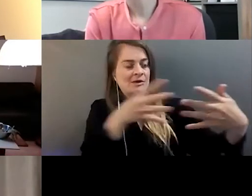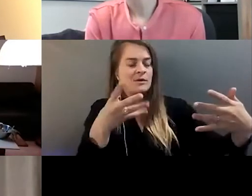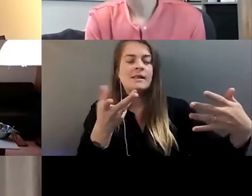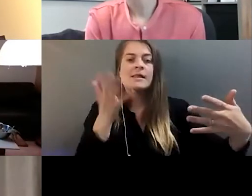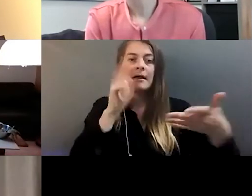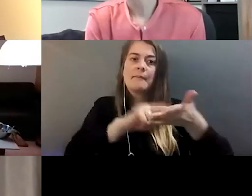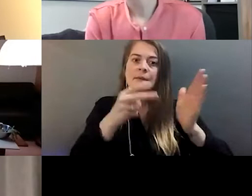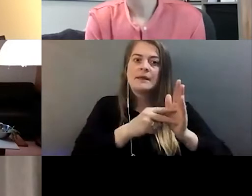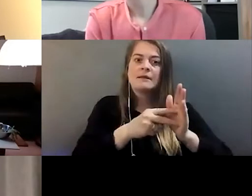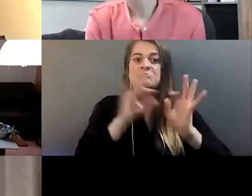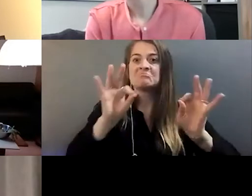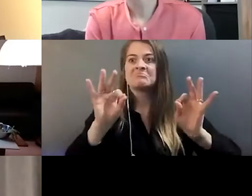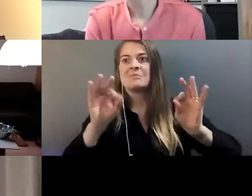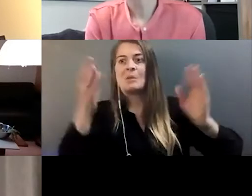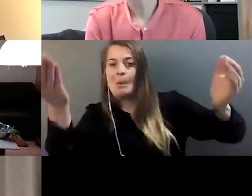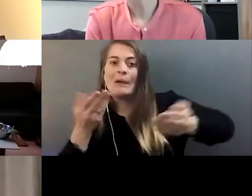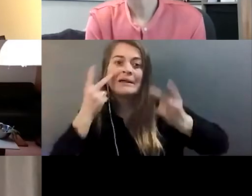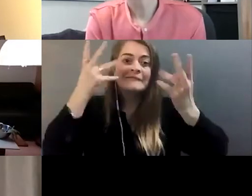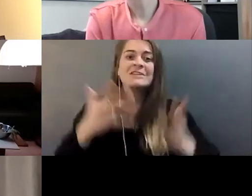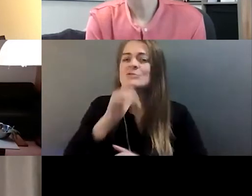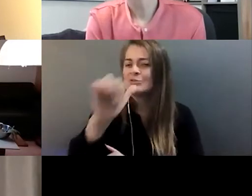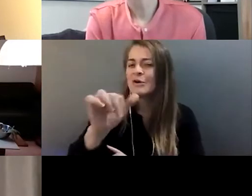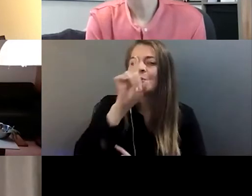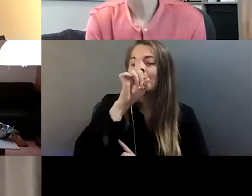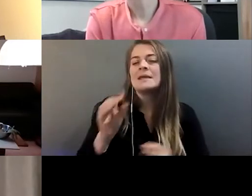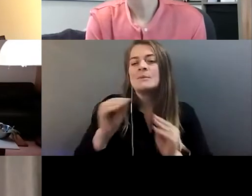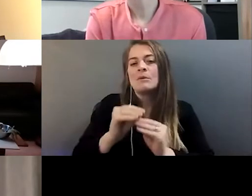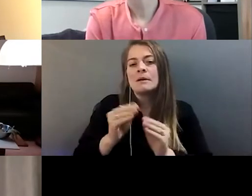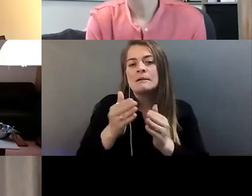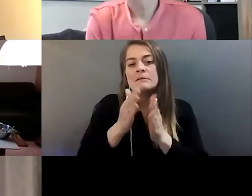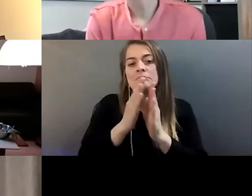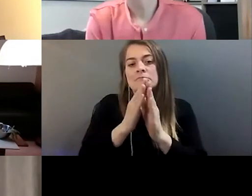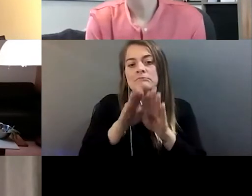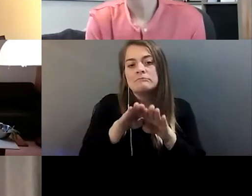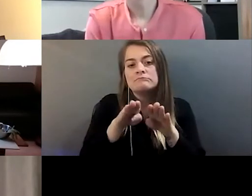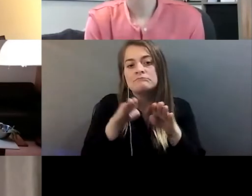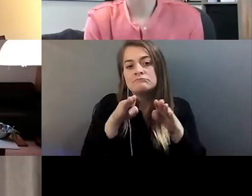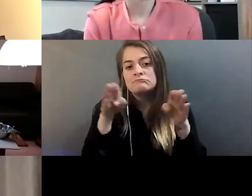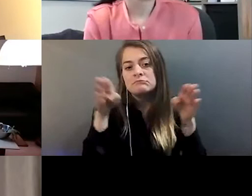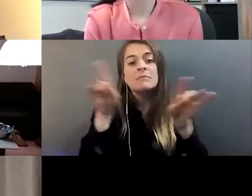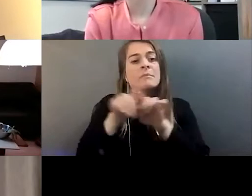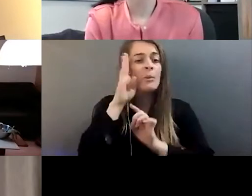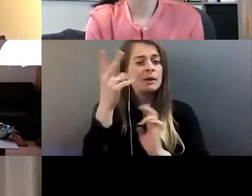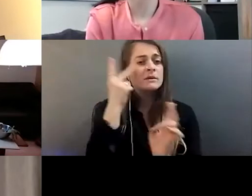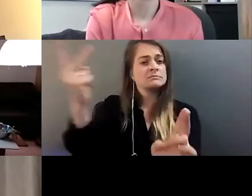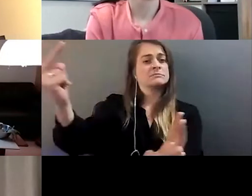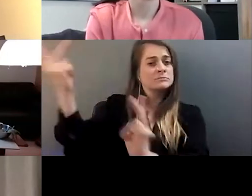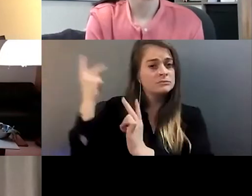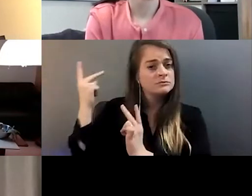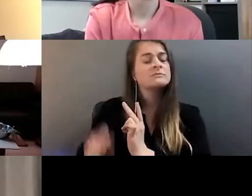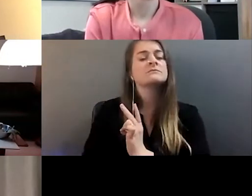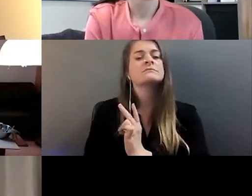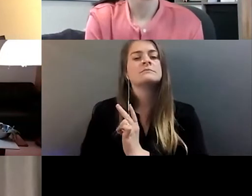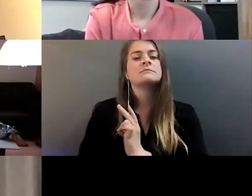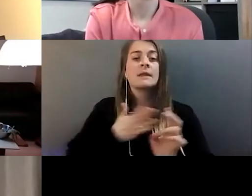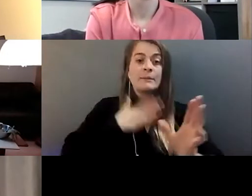open on the first day. I think it will be more incremental than that. But we're going to look back, and I think and I